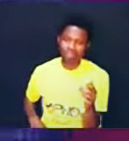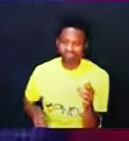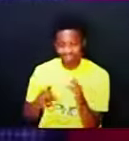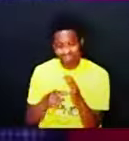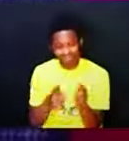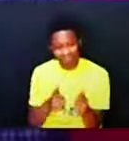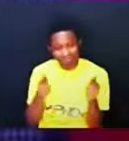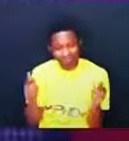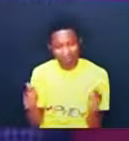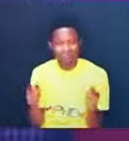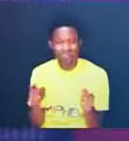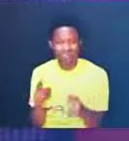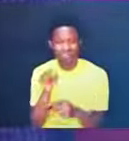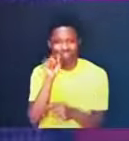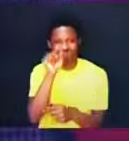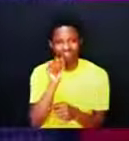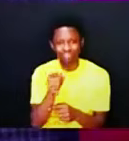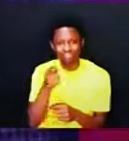big one,